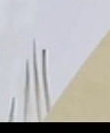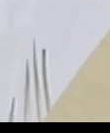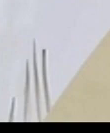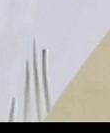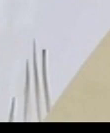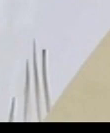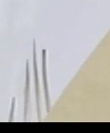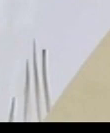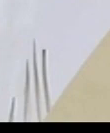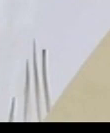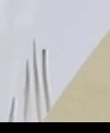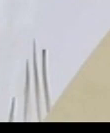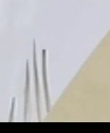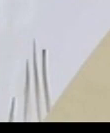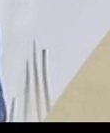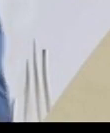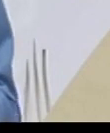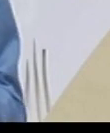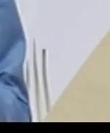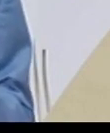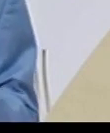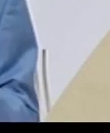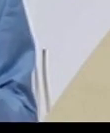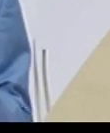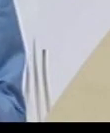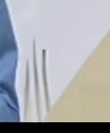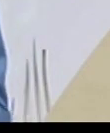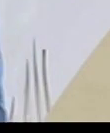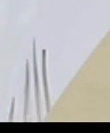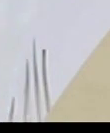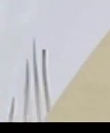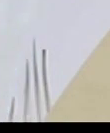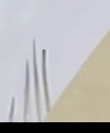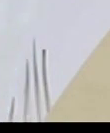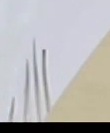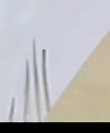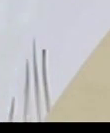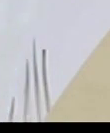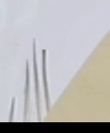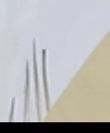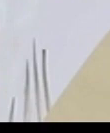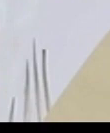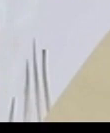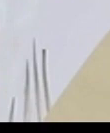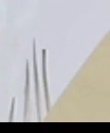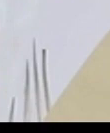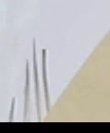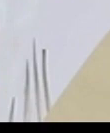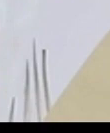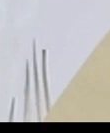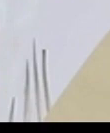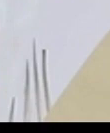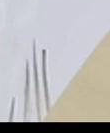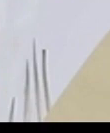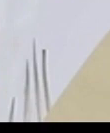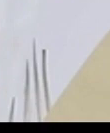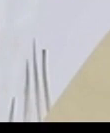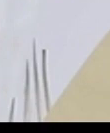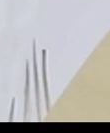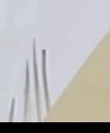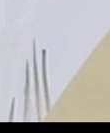more specifically to the scapegoat question of our brother. Then if we go to chapter 8 of Hebrews,